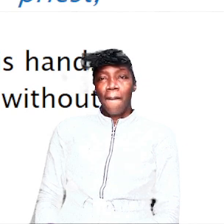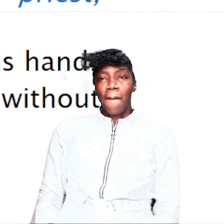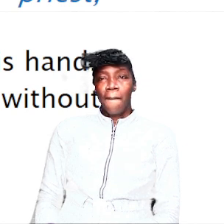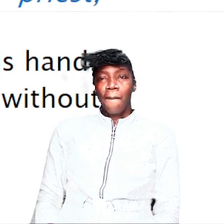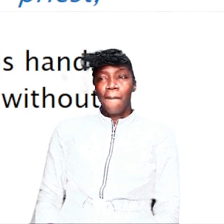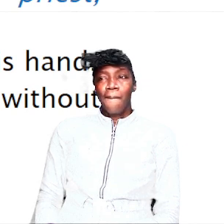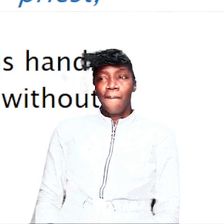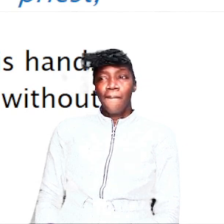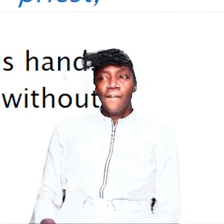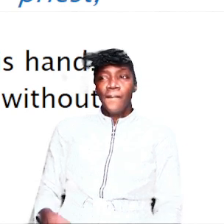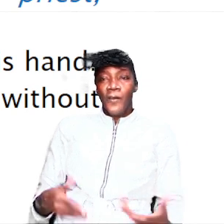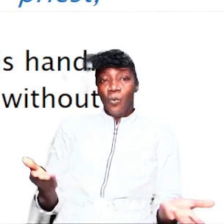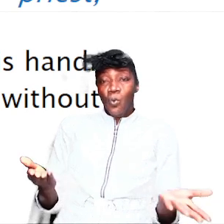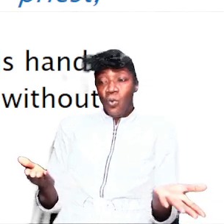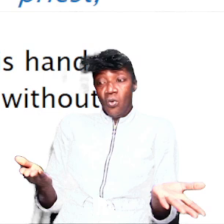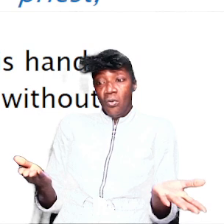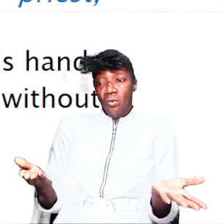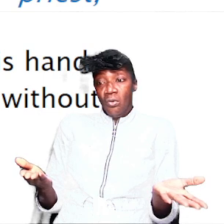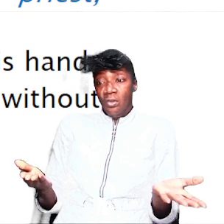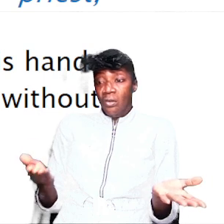Was it a good time